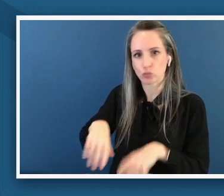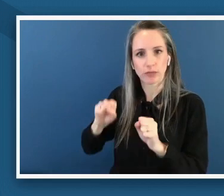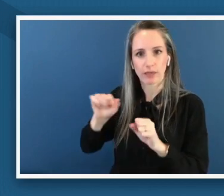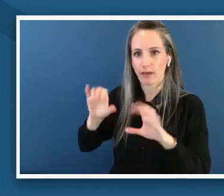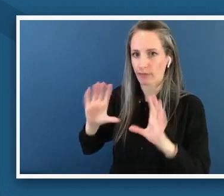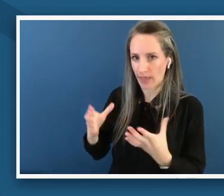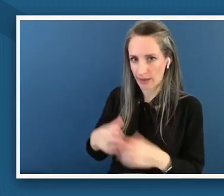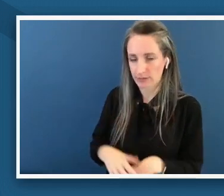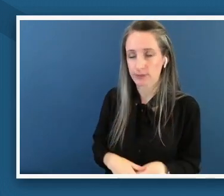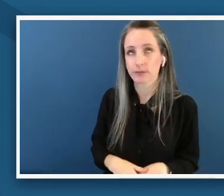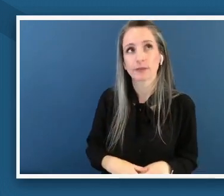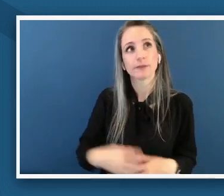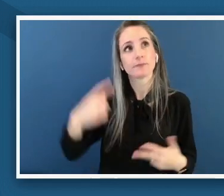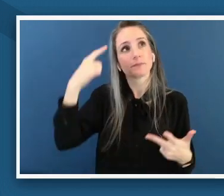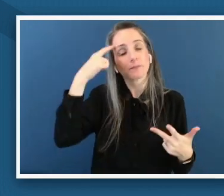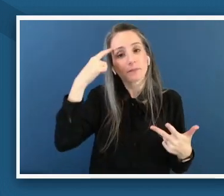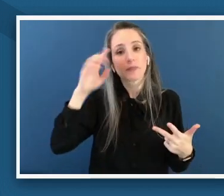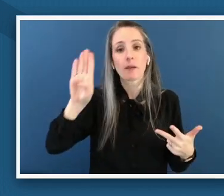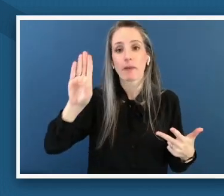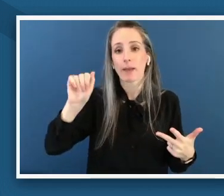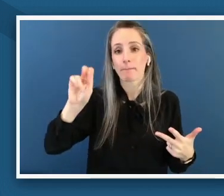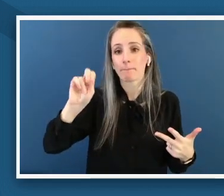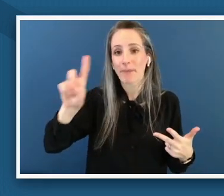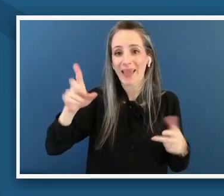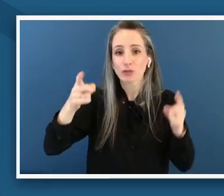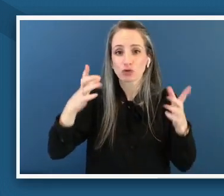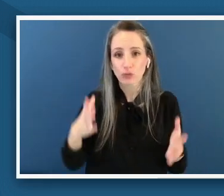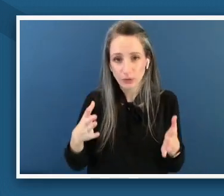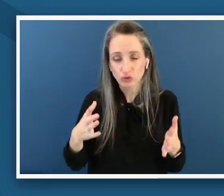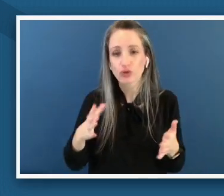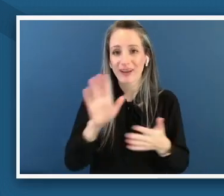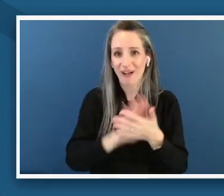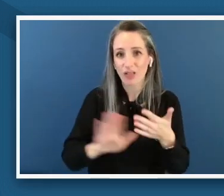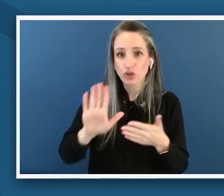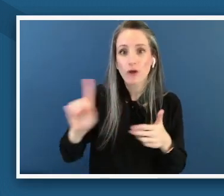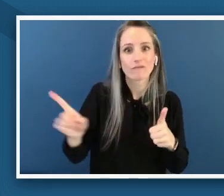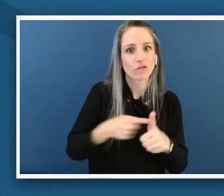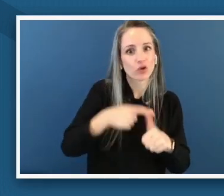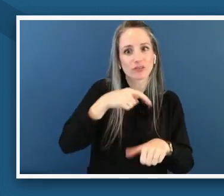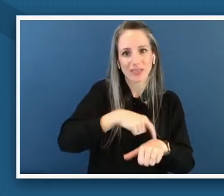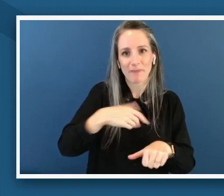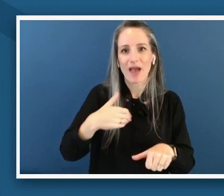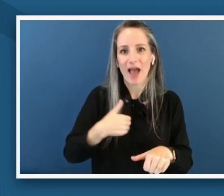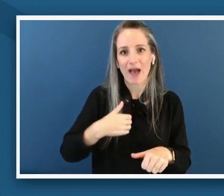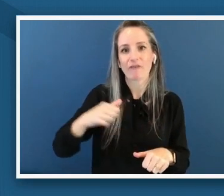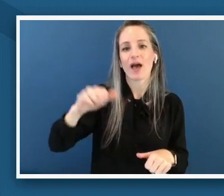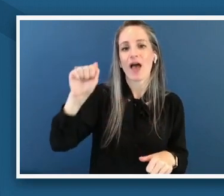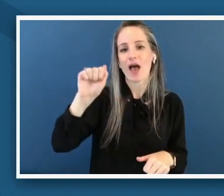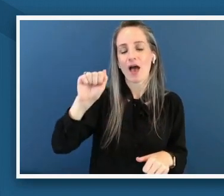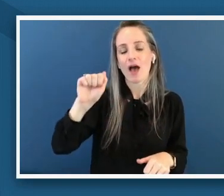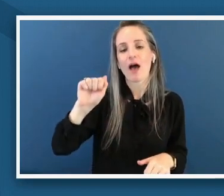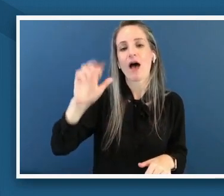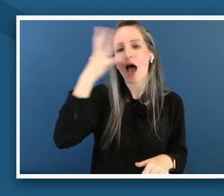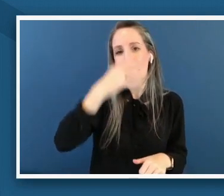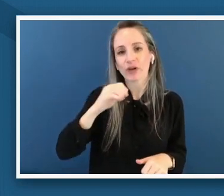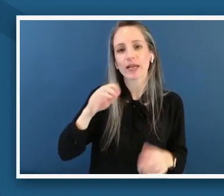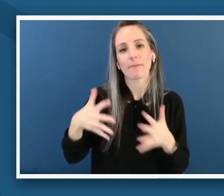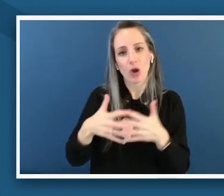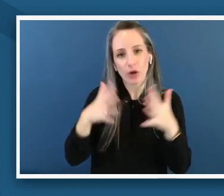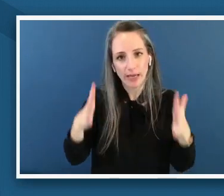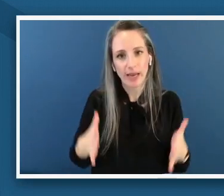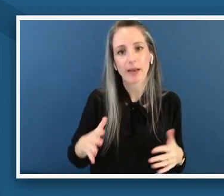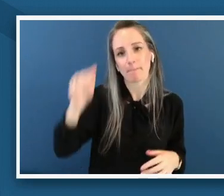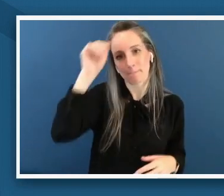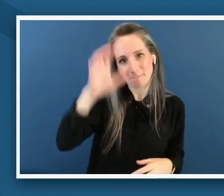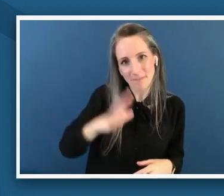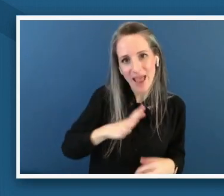band director in college, who was my first African-American male teacher, who I identify with. And I'm just like, wow, here he